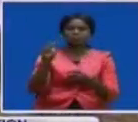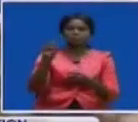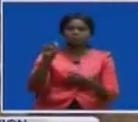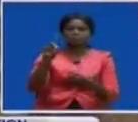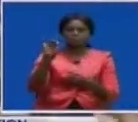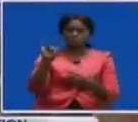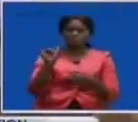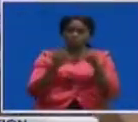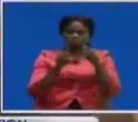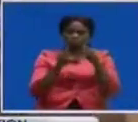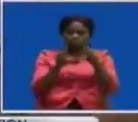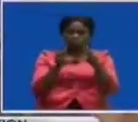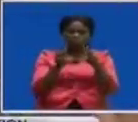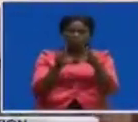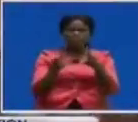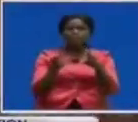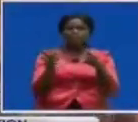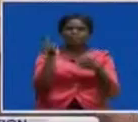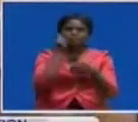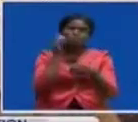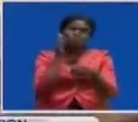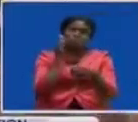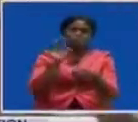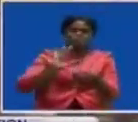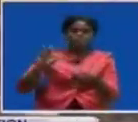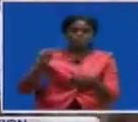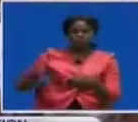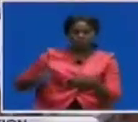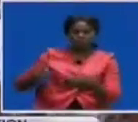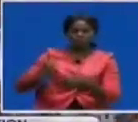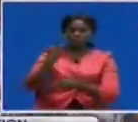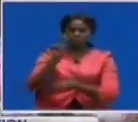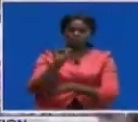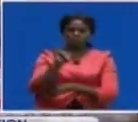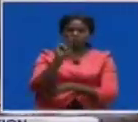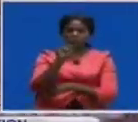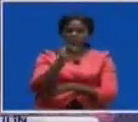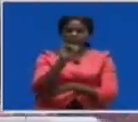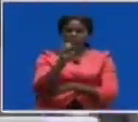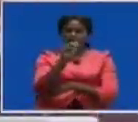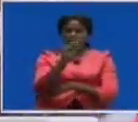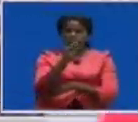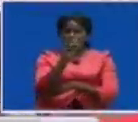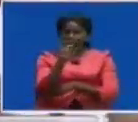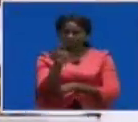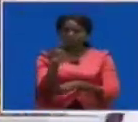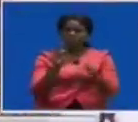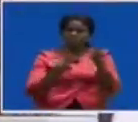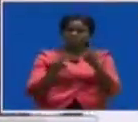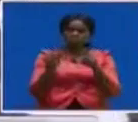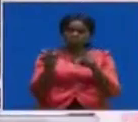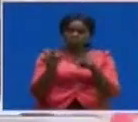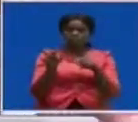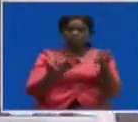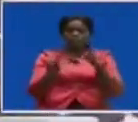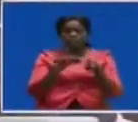And on his way to Mwandi Palace for a Ketesco on Senior Chief Inyamboyeta, the president was mobbed by Mwandi residents. The lucky ones had